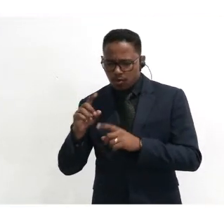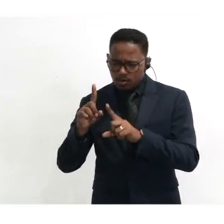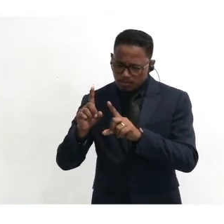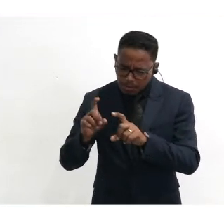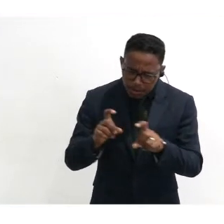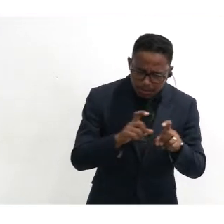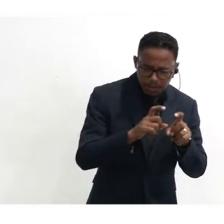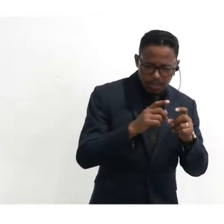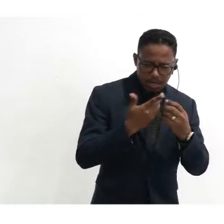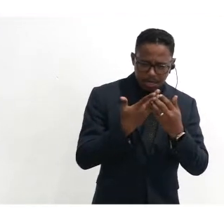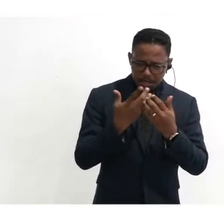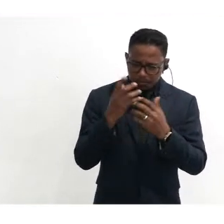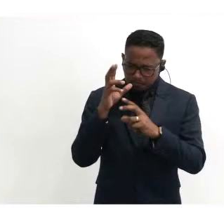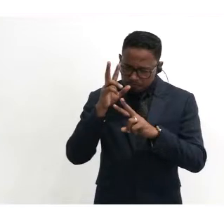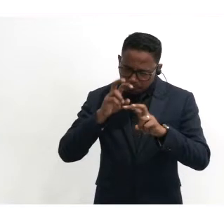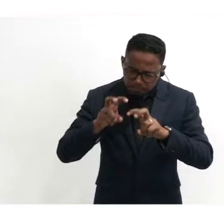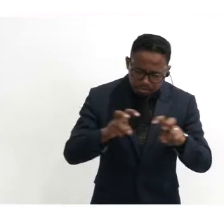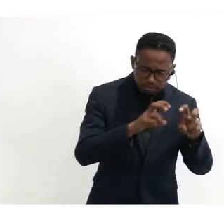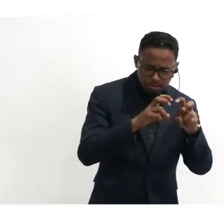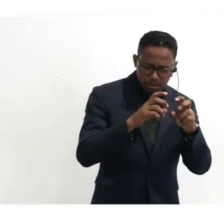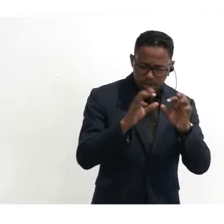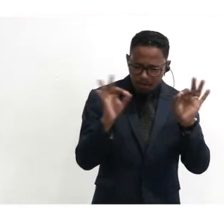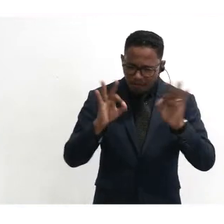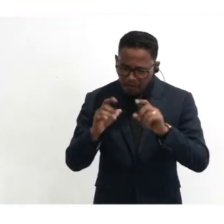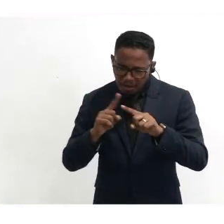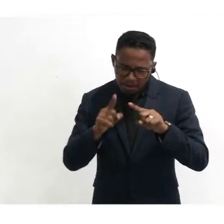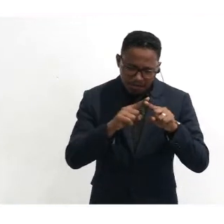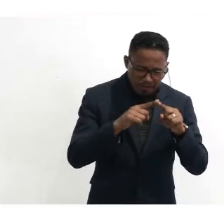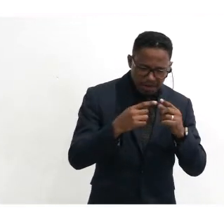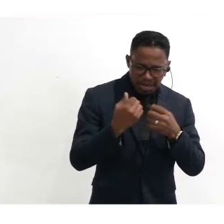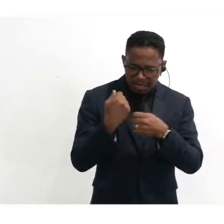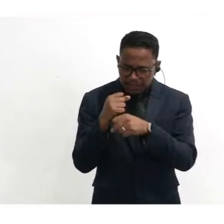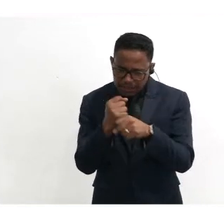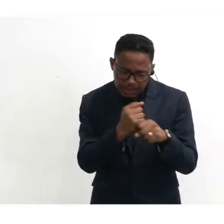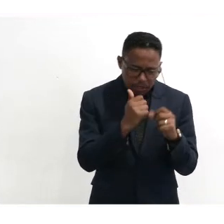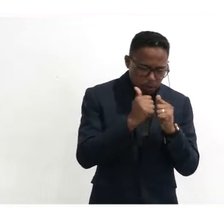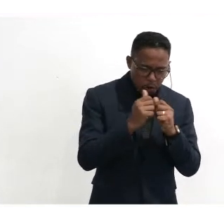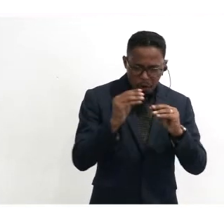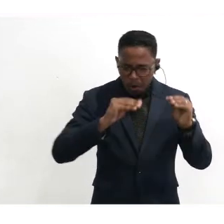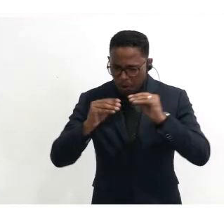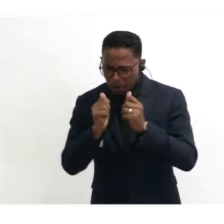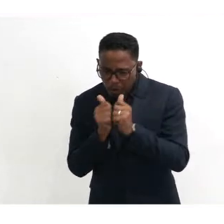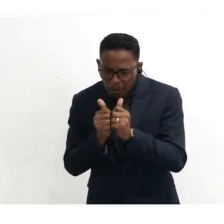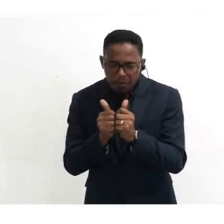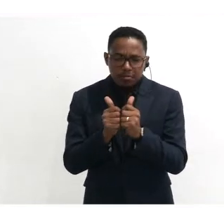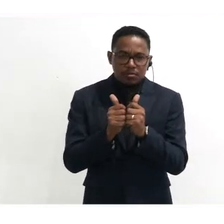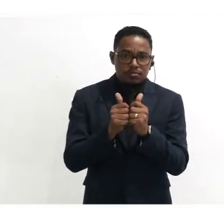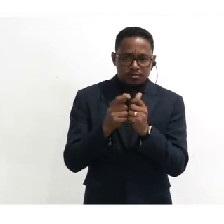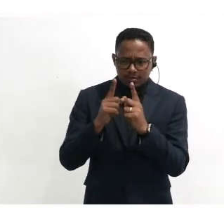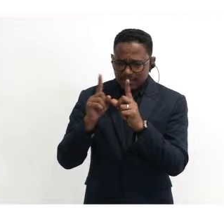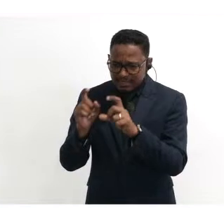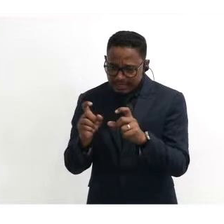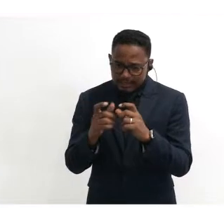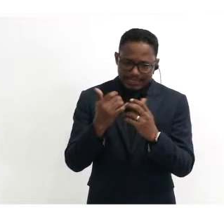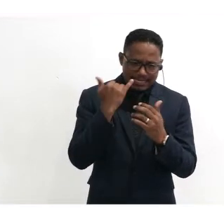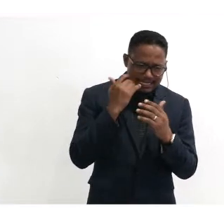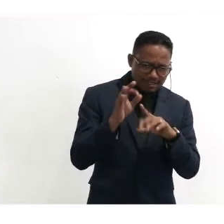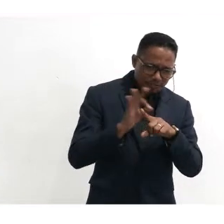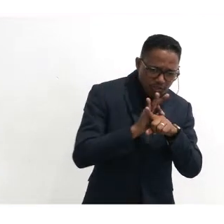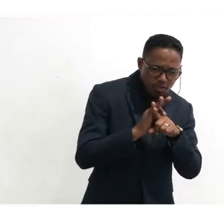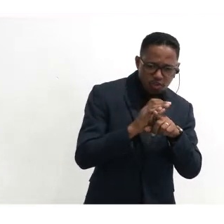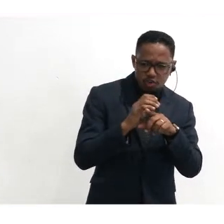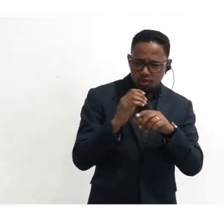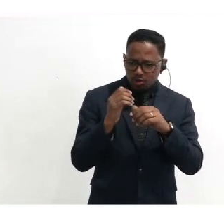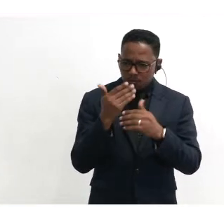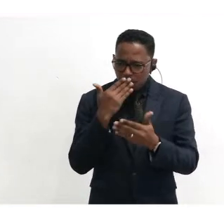ways to build packages, or testing the performance of them, or any of those kinds of things. And it could be